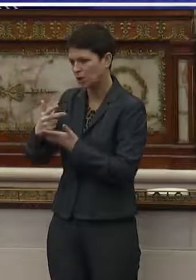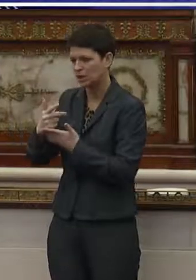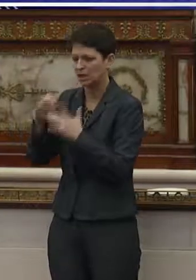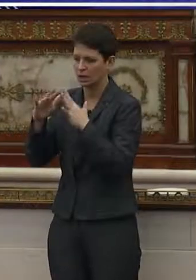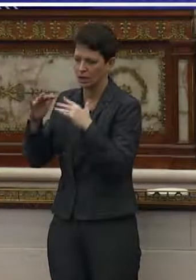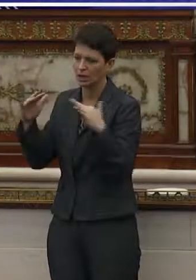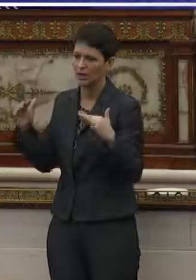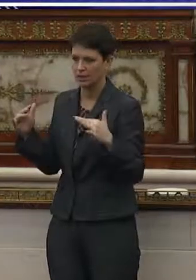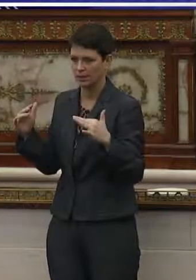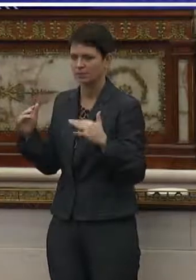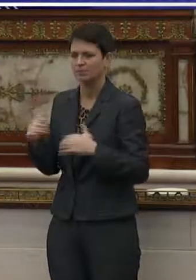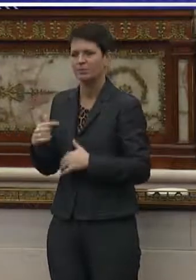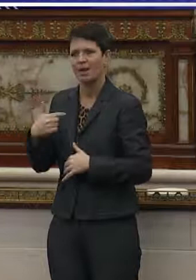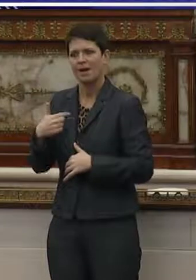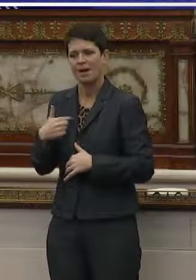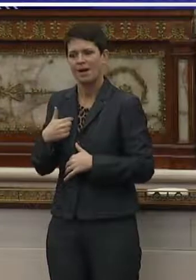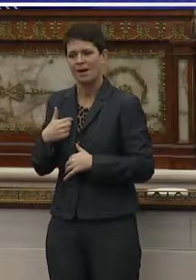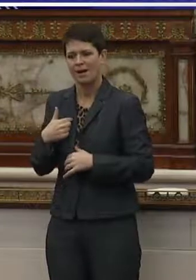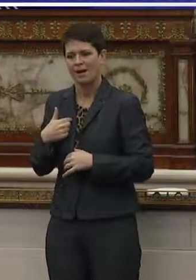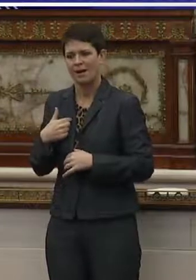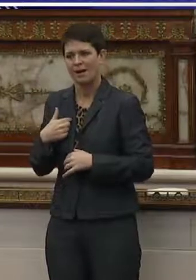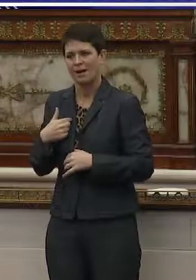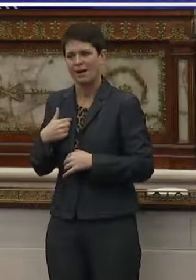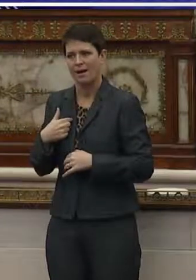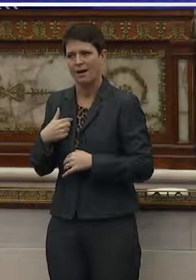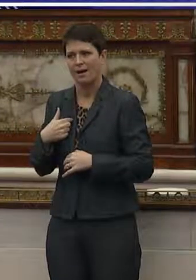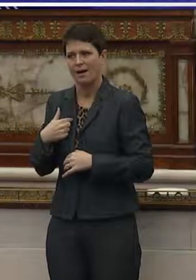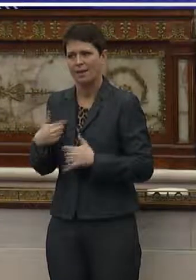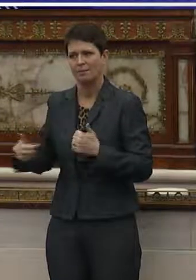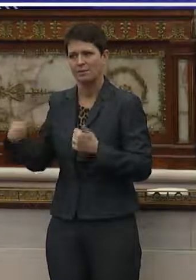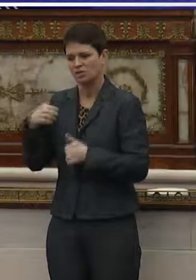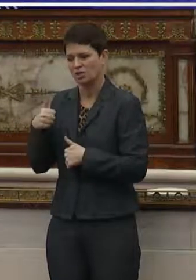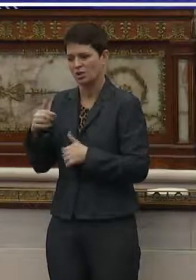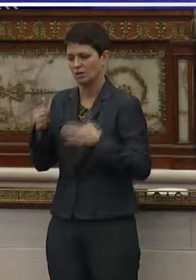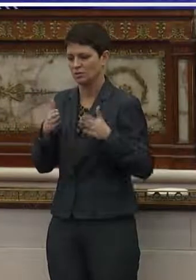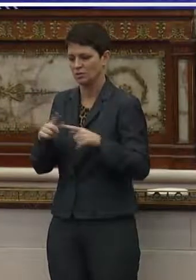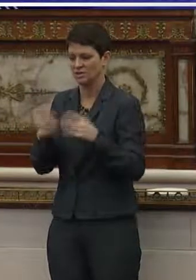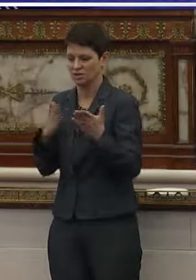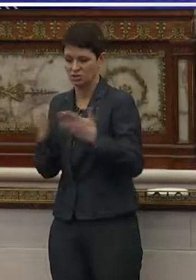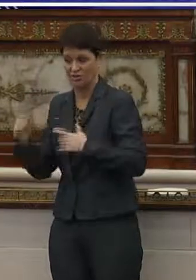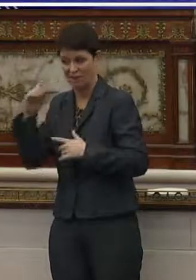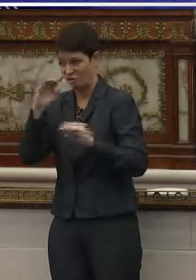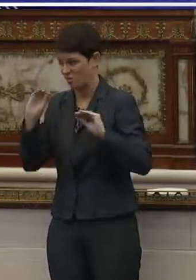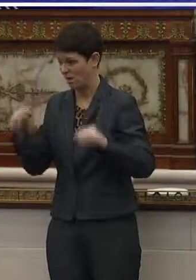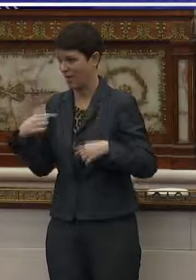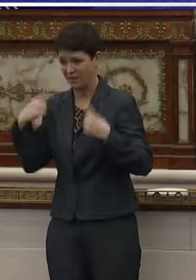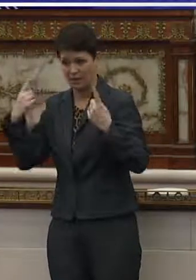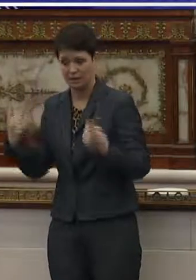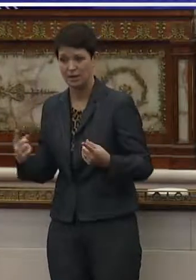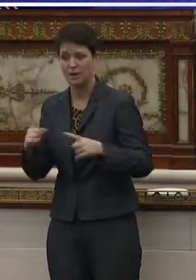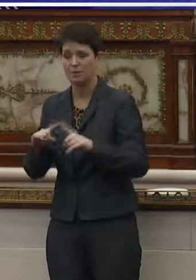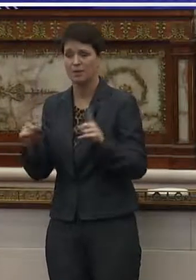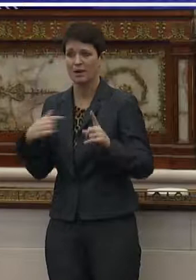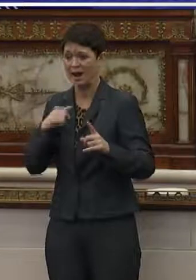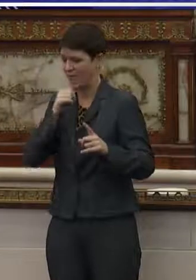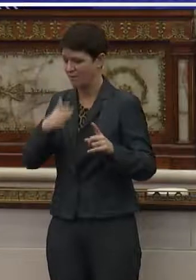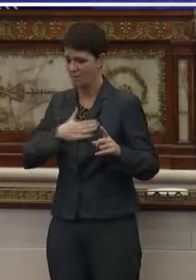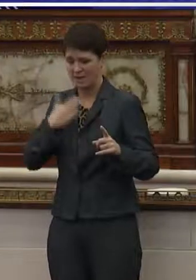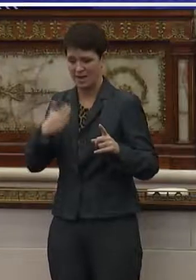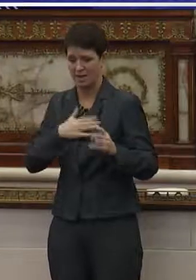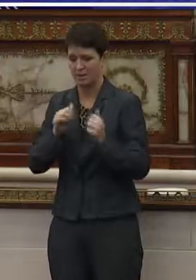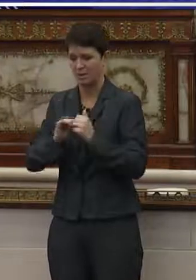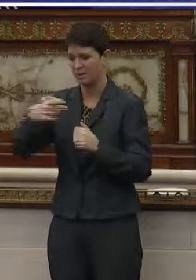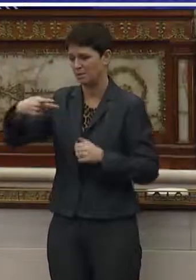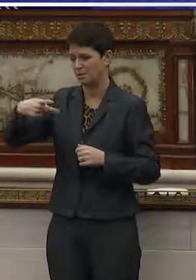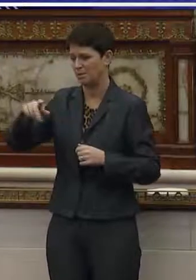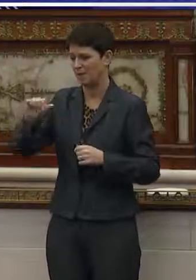that. I haven't, and I'm the chair of Streets and Services. I haven't been, and hate to wear that hat right now, but I haven't been happy with the